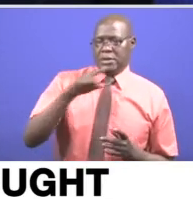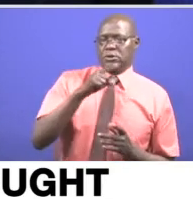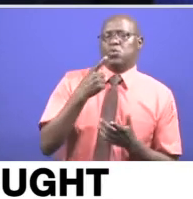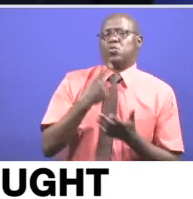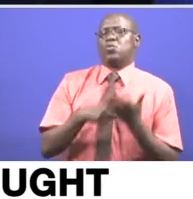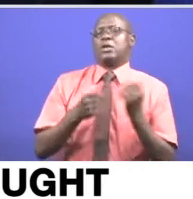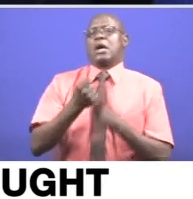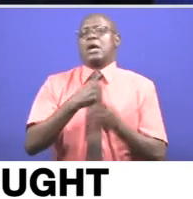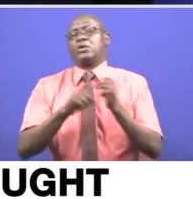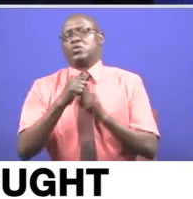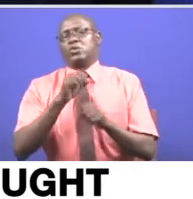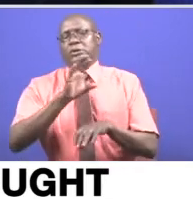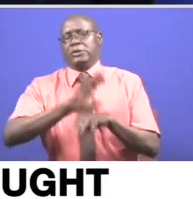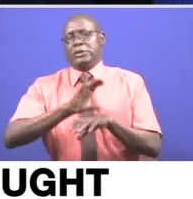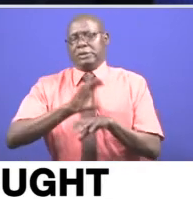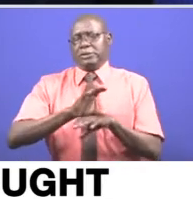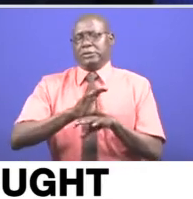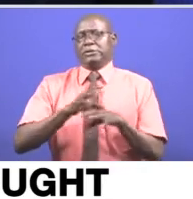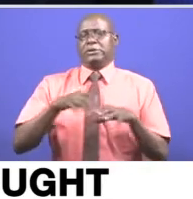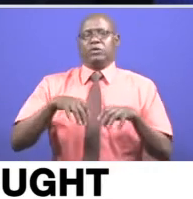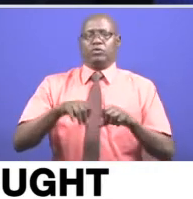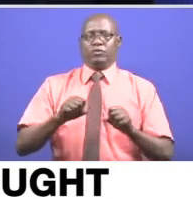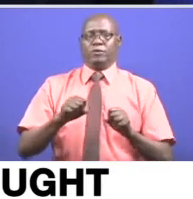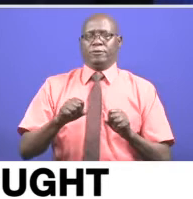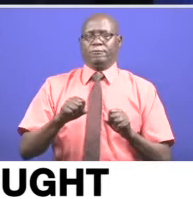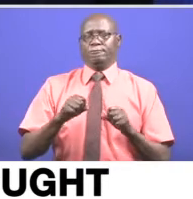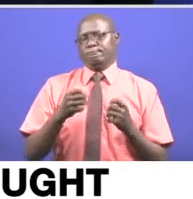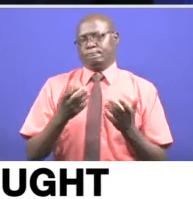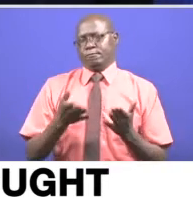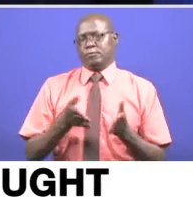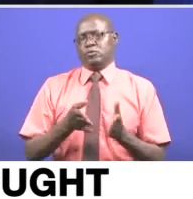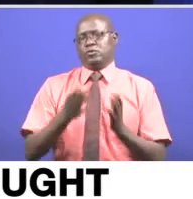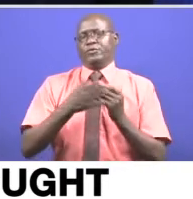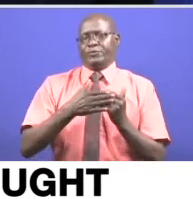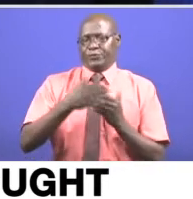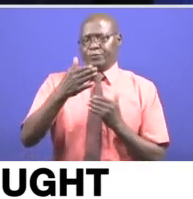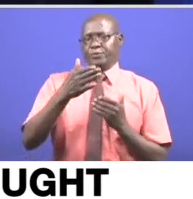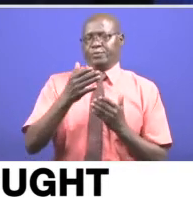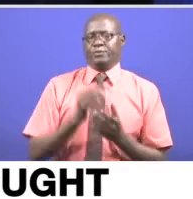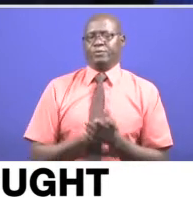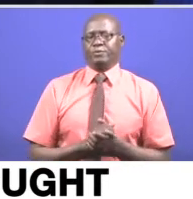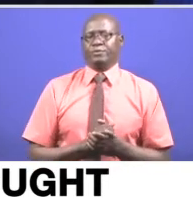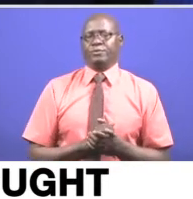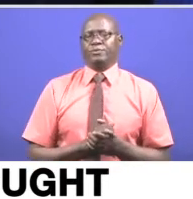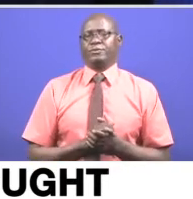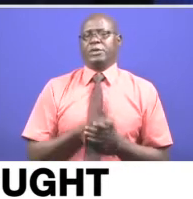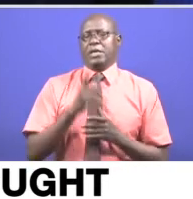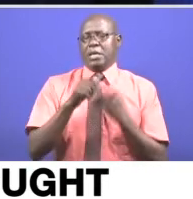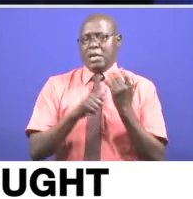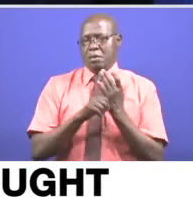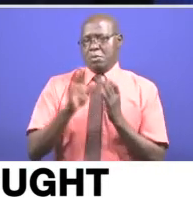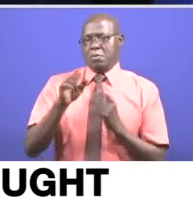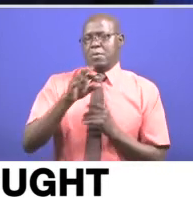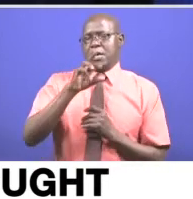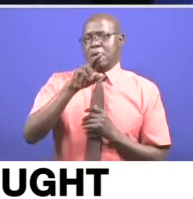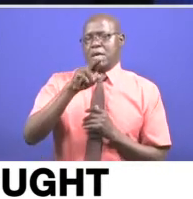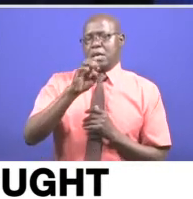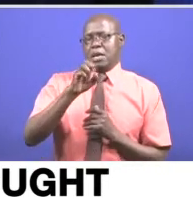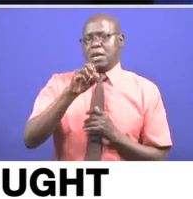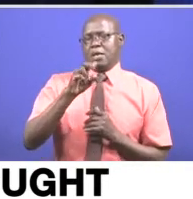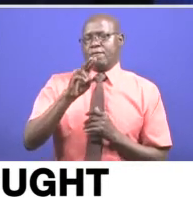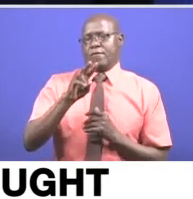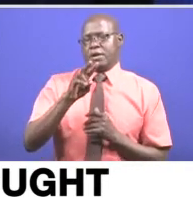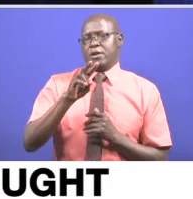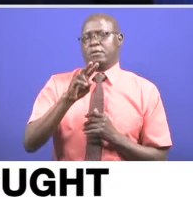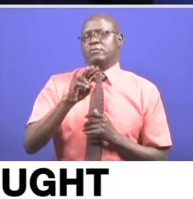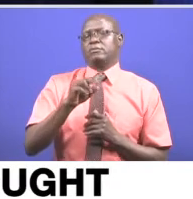action the church is taking, what direction should the country take next. And his name is Reverend Anthony McKenna. Welcome